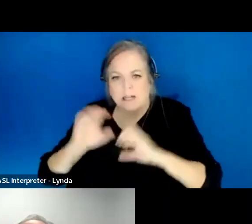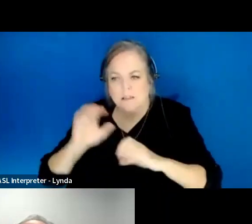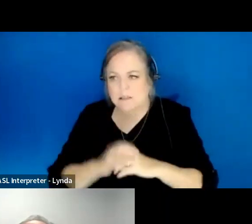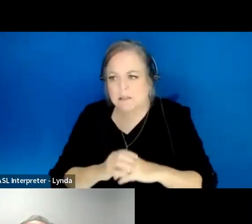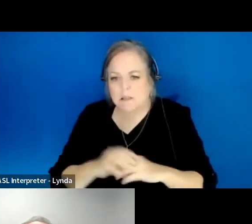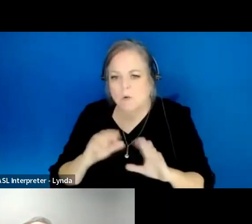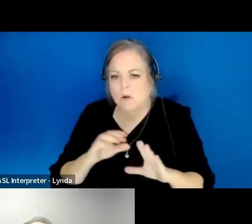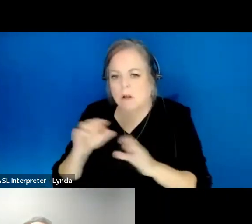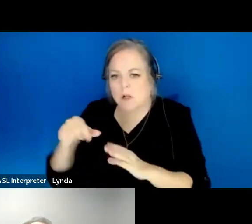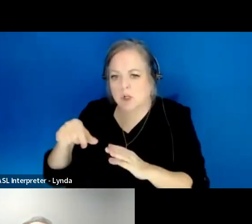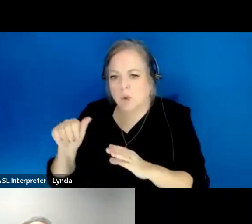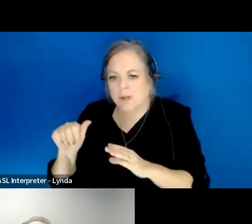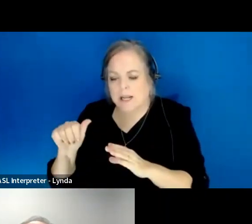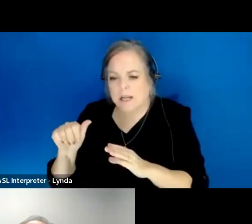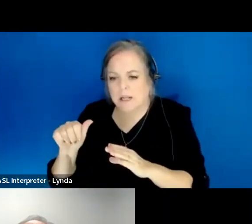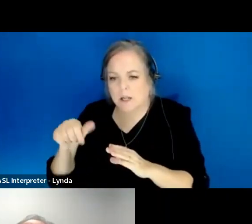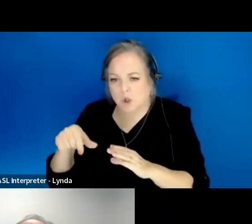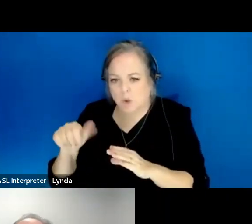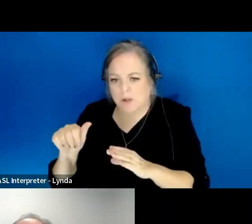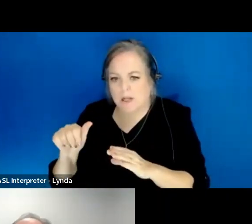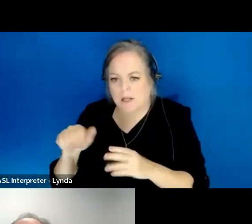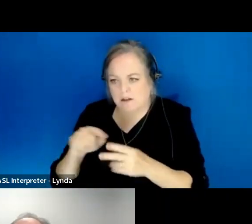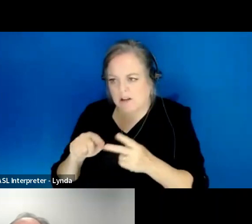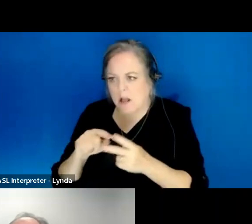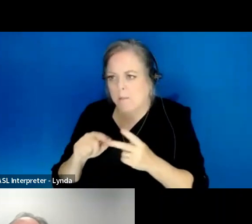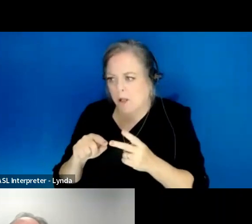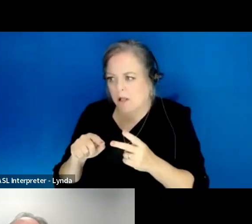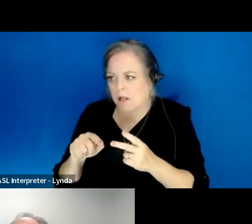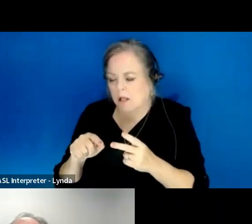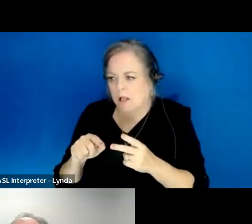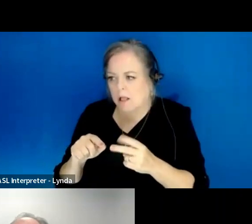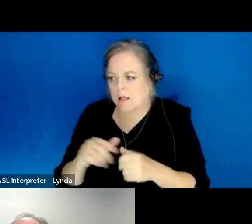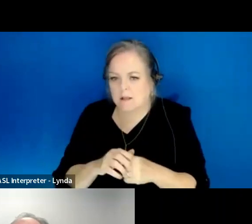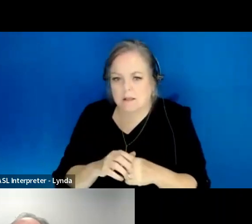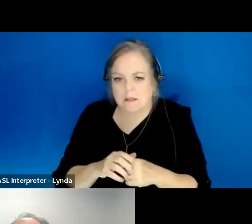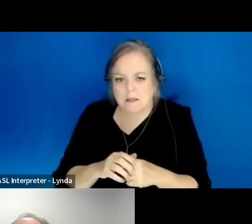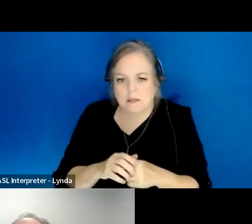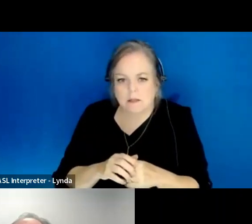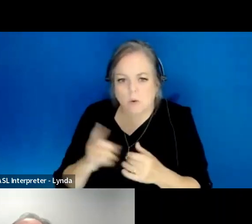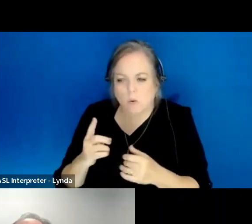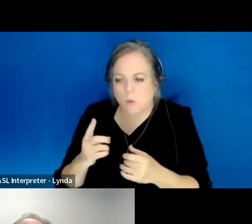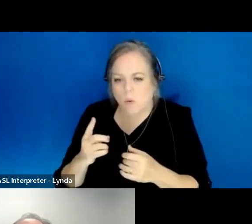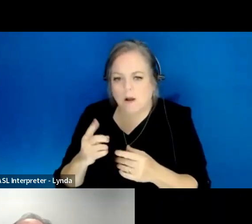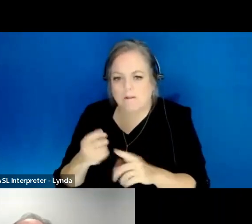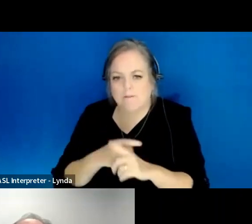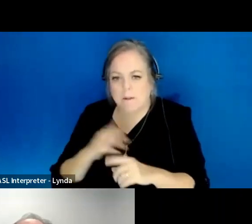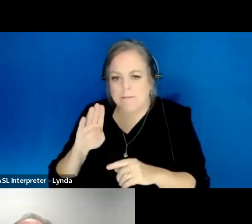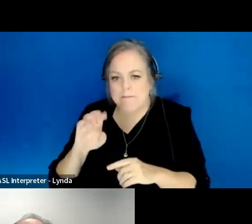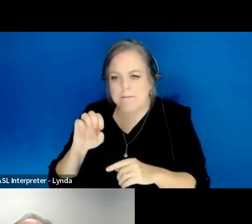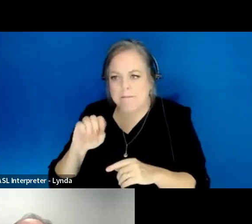Q&A. I was going to say in the Q&A, there's a couple that have there's one currently up from Bethany